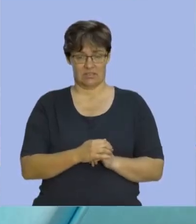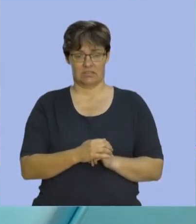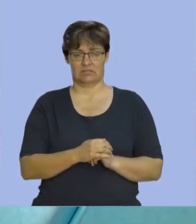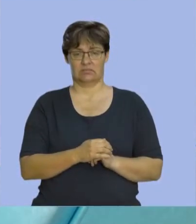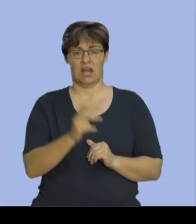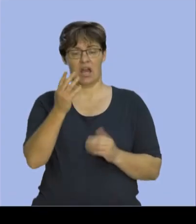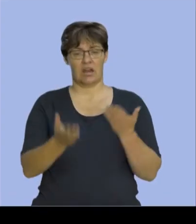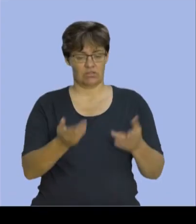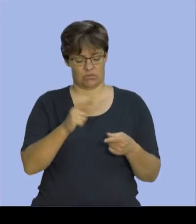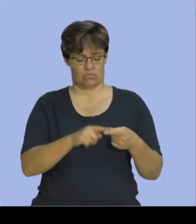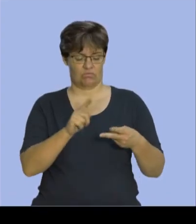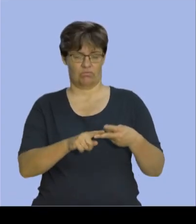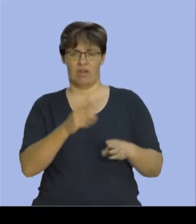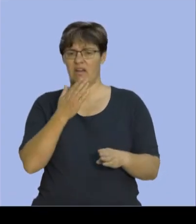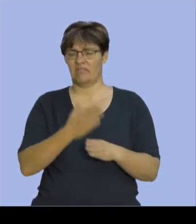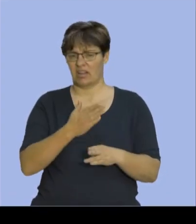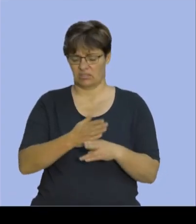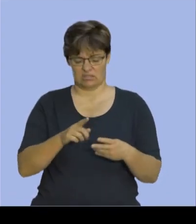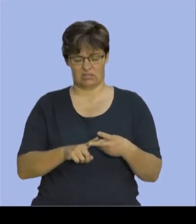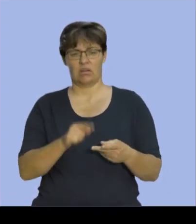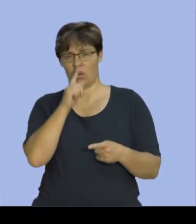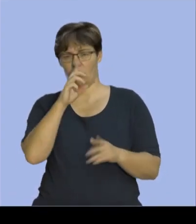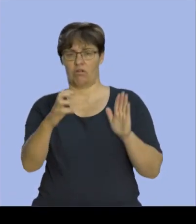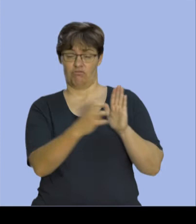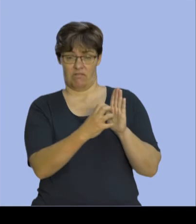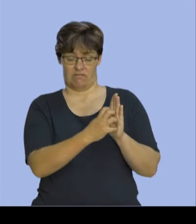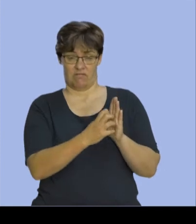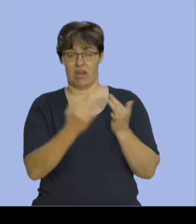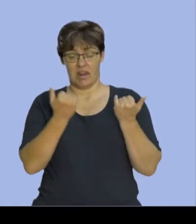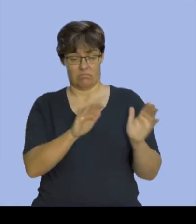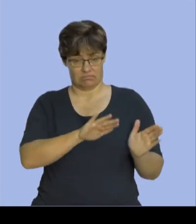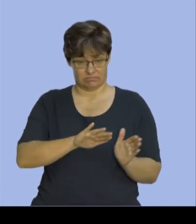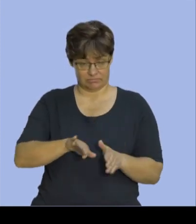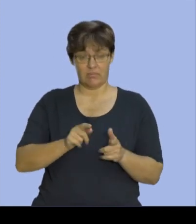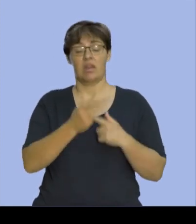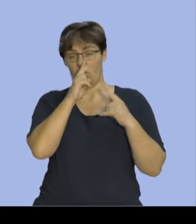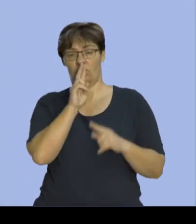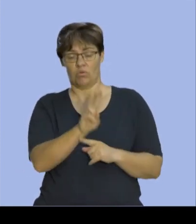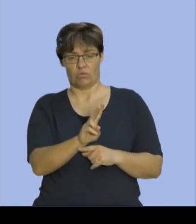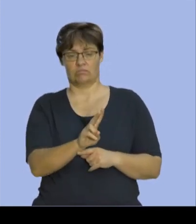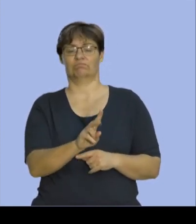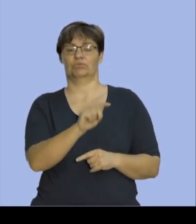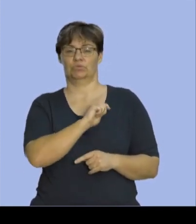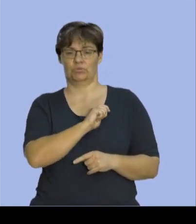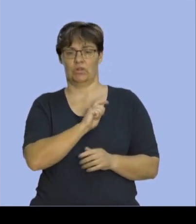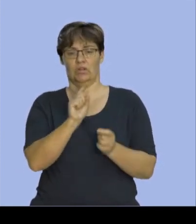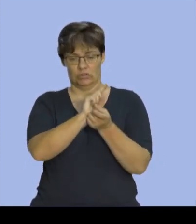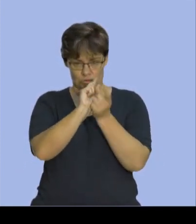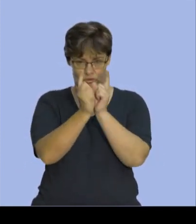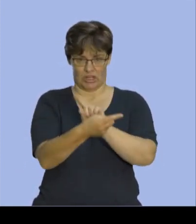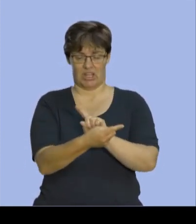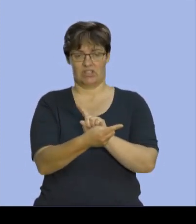ratios, our functions, and then we looked at graphs. Now we're going to look at the actual thing, which is changing